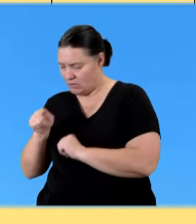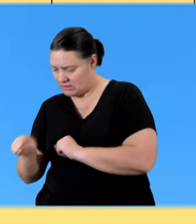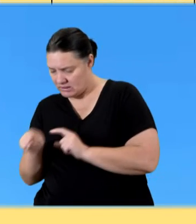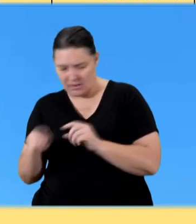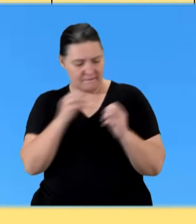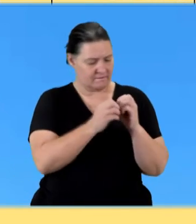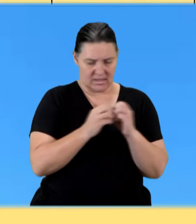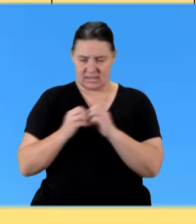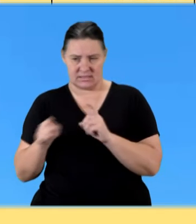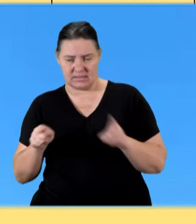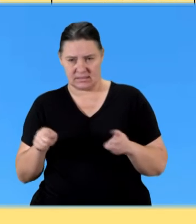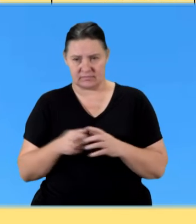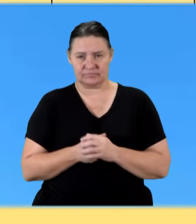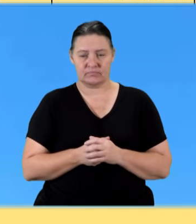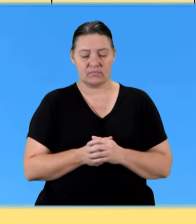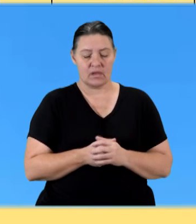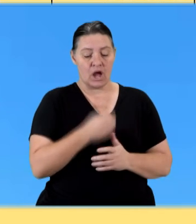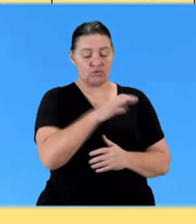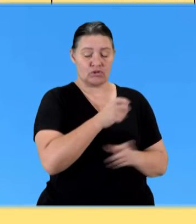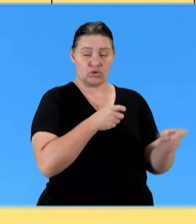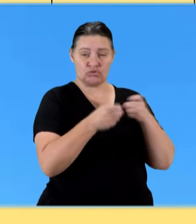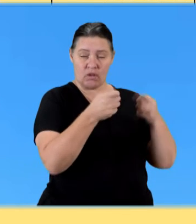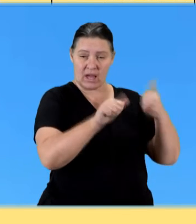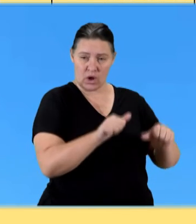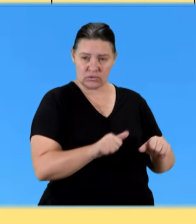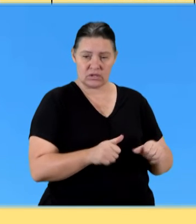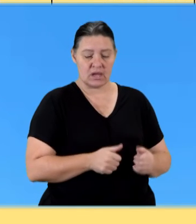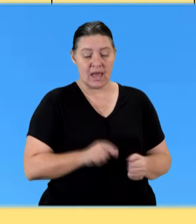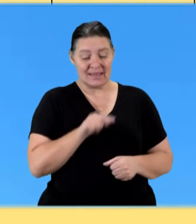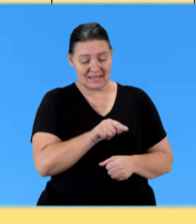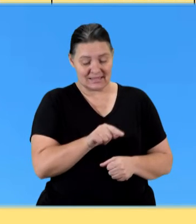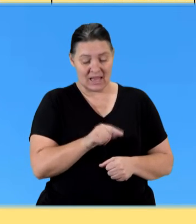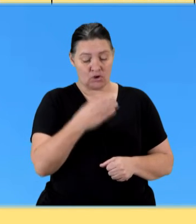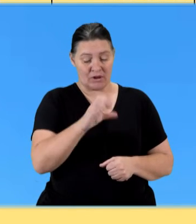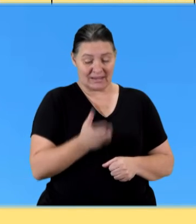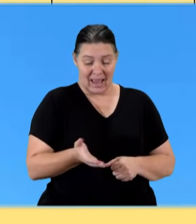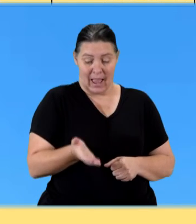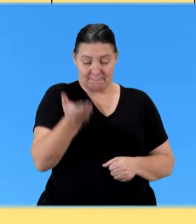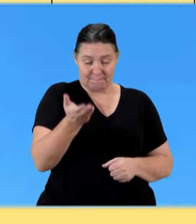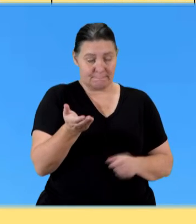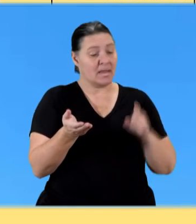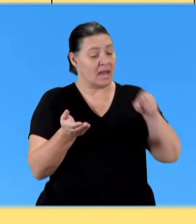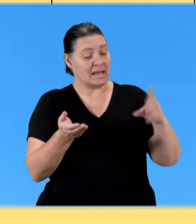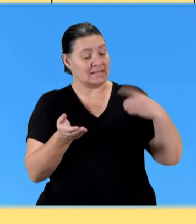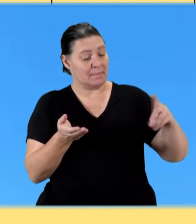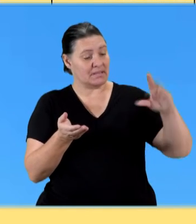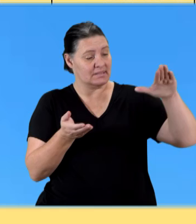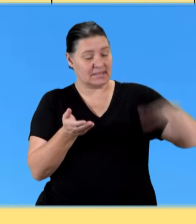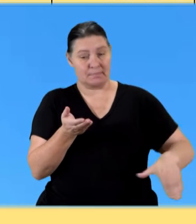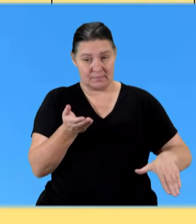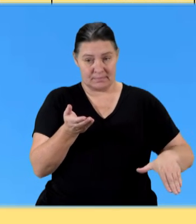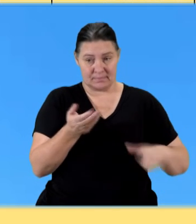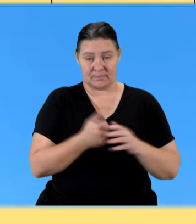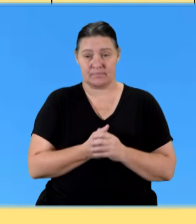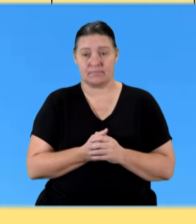creditors. Our creditors control account increases on the credit side, but it decreases on